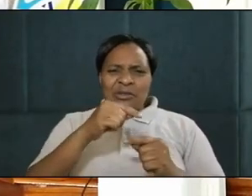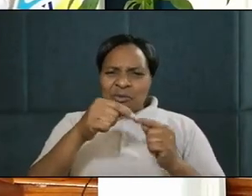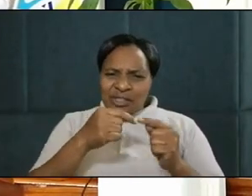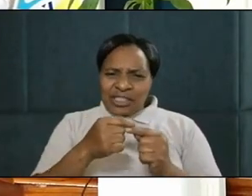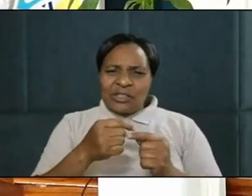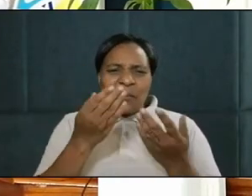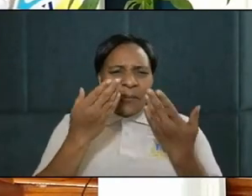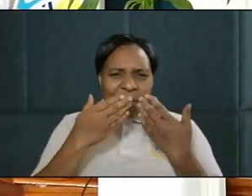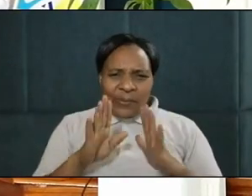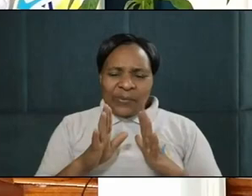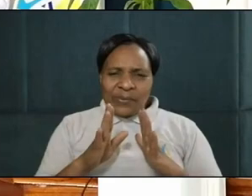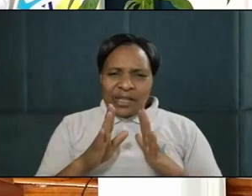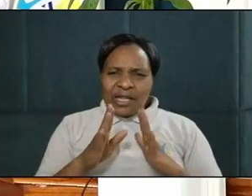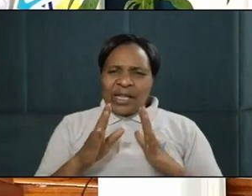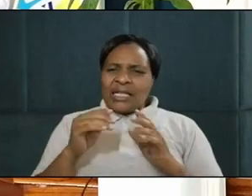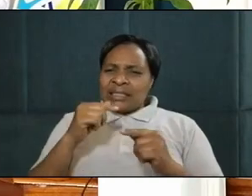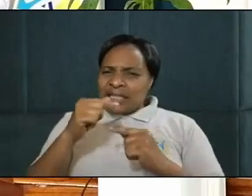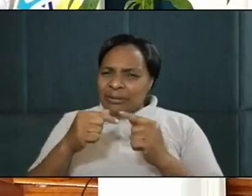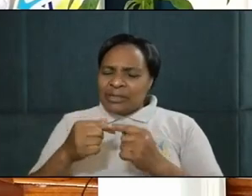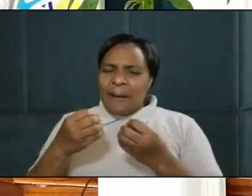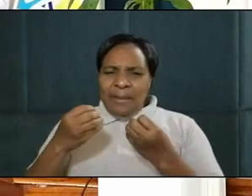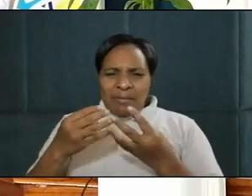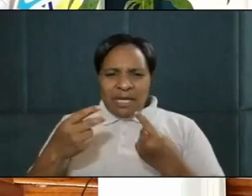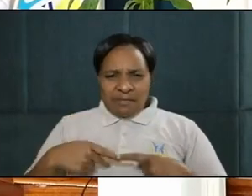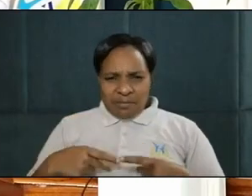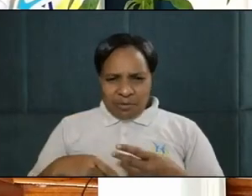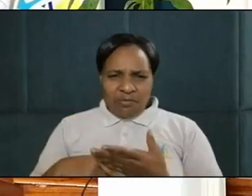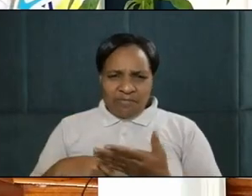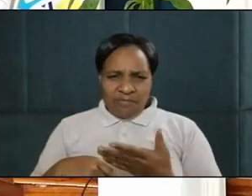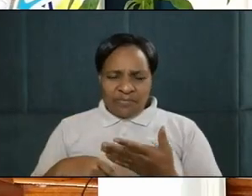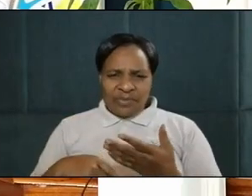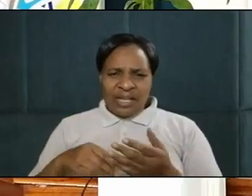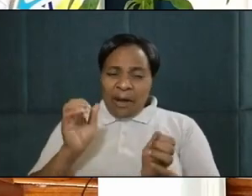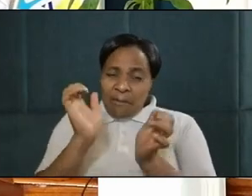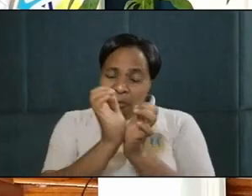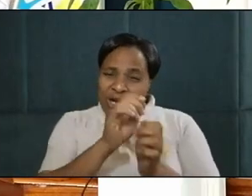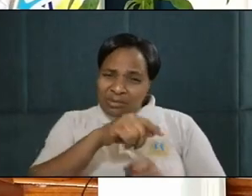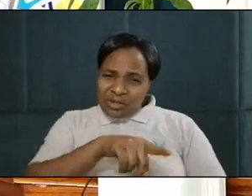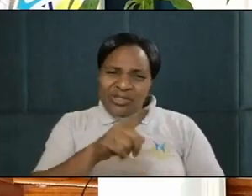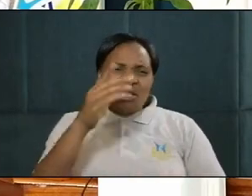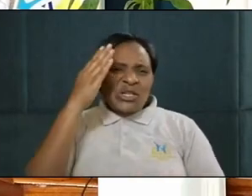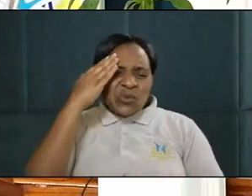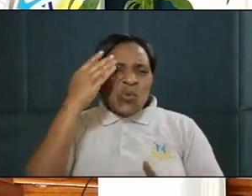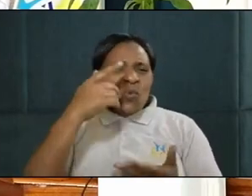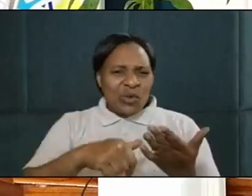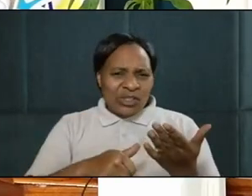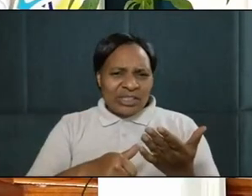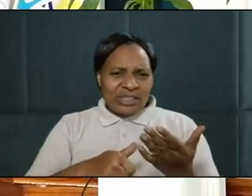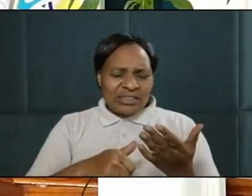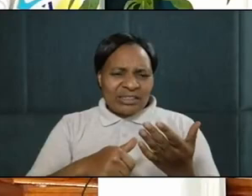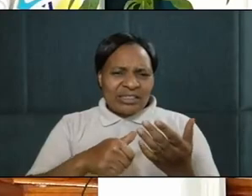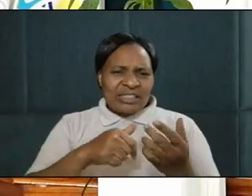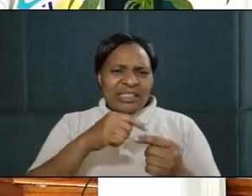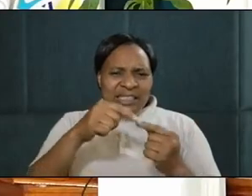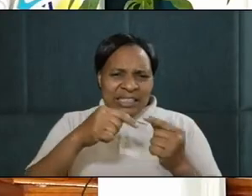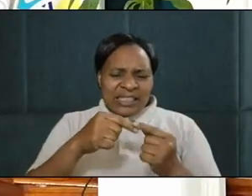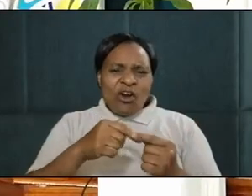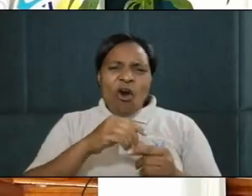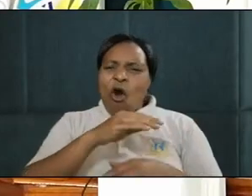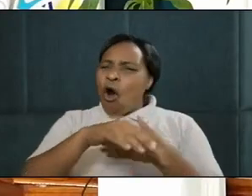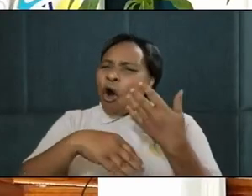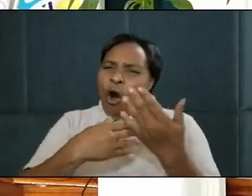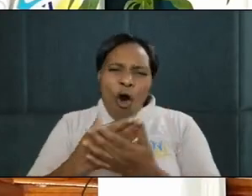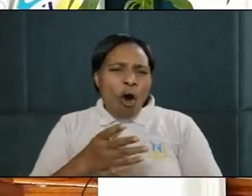circumcision and circumcised Timothy. One evidence. Paul himself believed in circumcision and even went further to